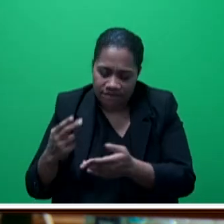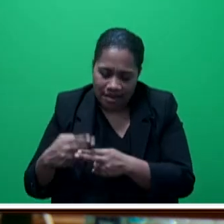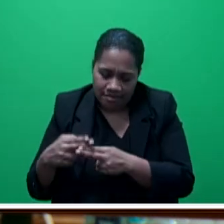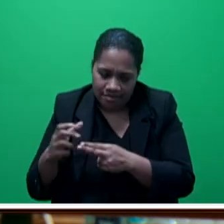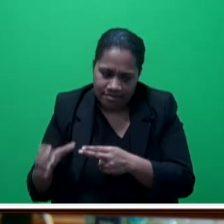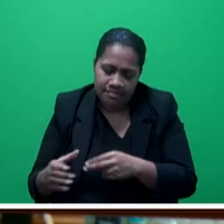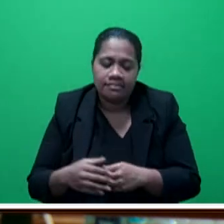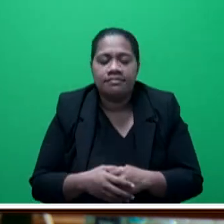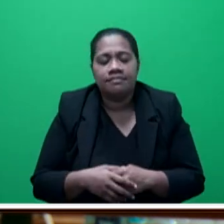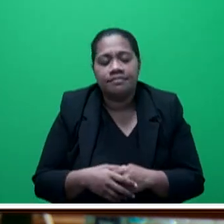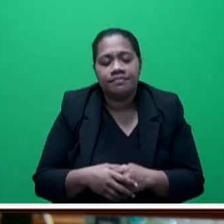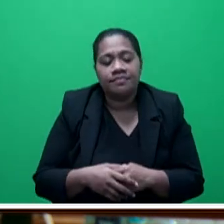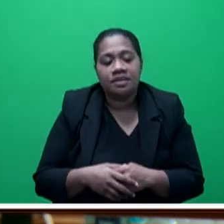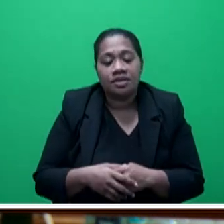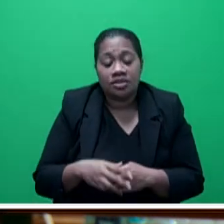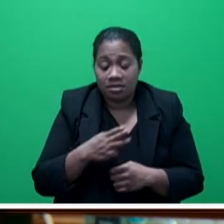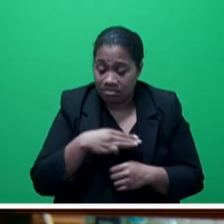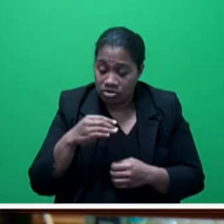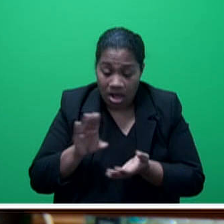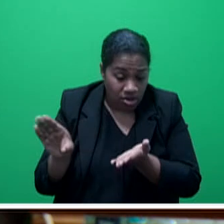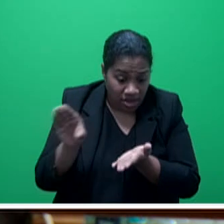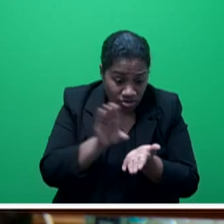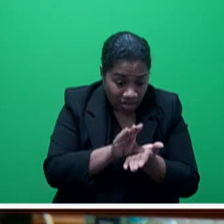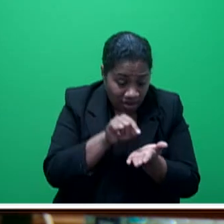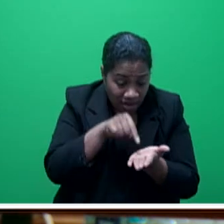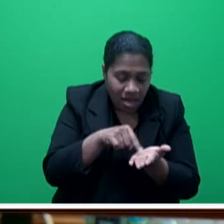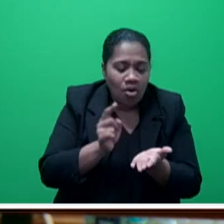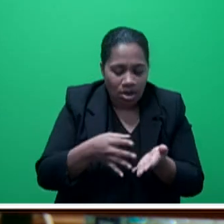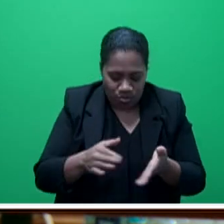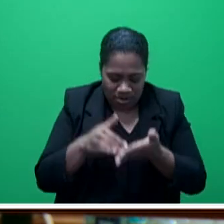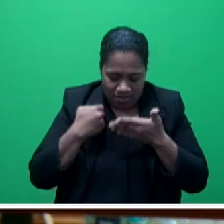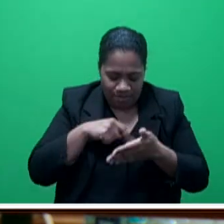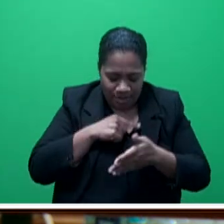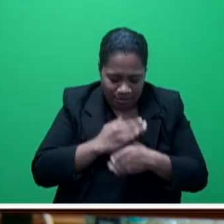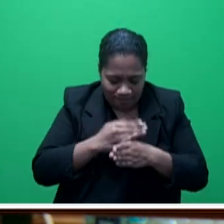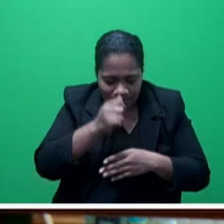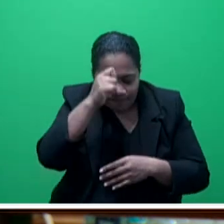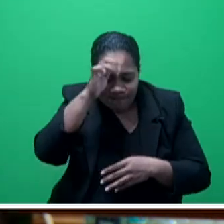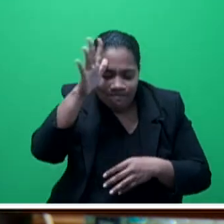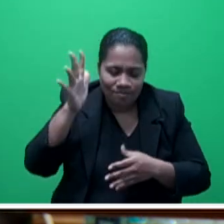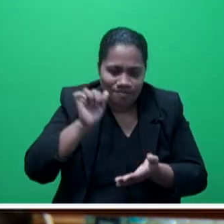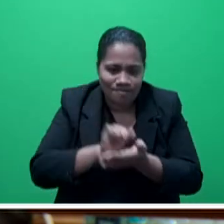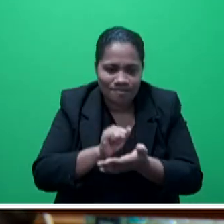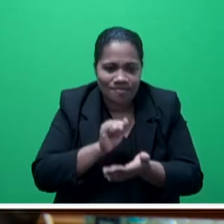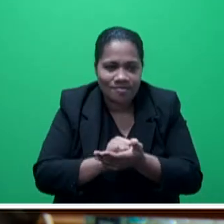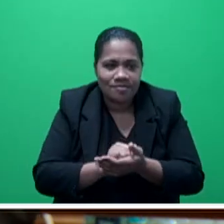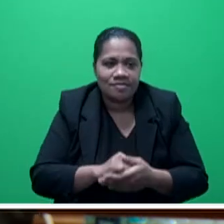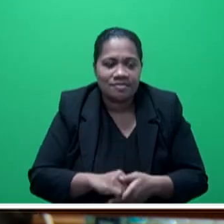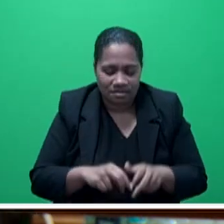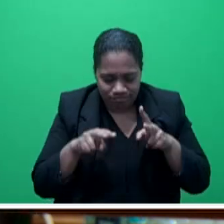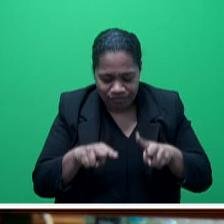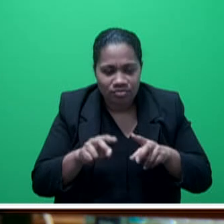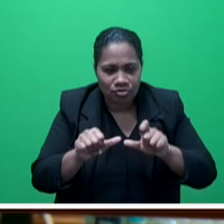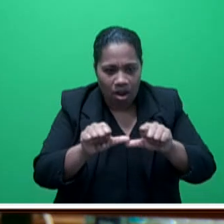Ministry of Agriculture allocation will only motivate us to work smartly and diligently to leverage the agriculture sector.